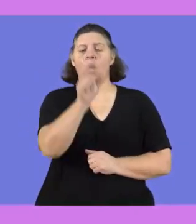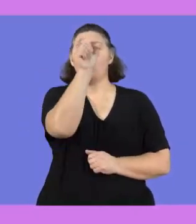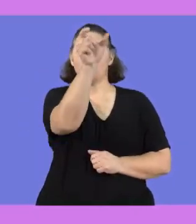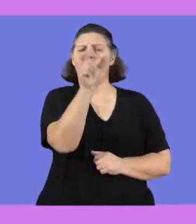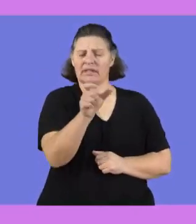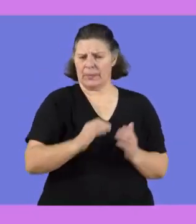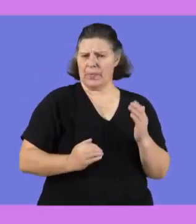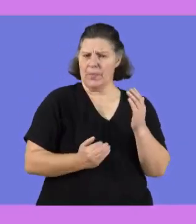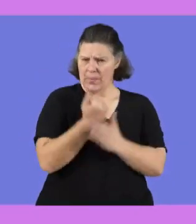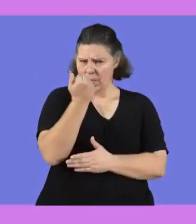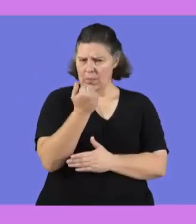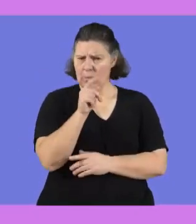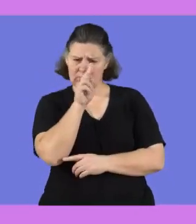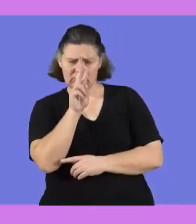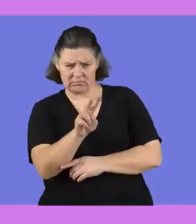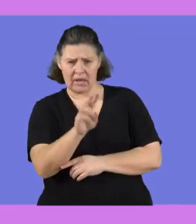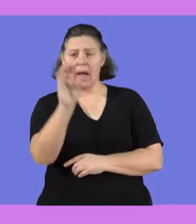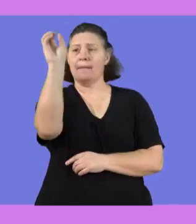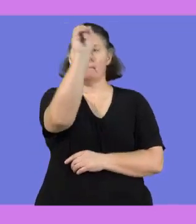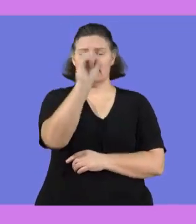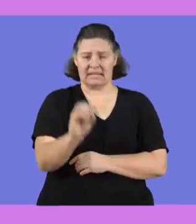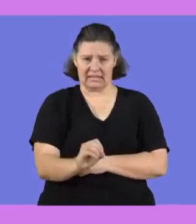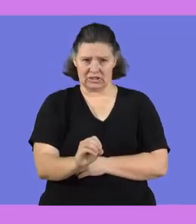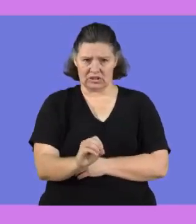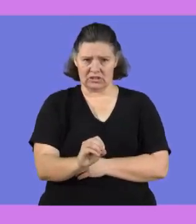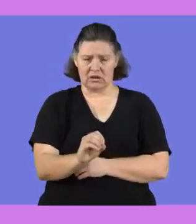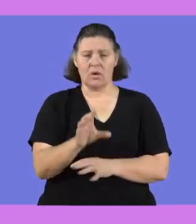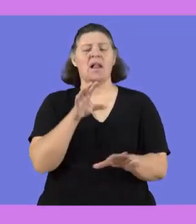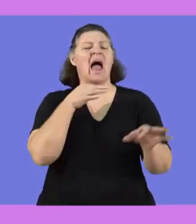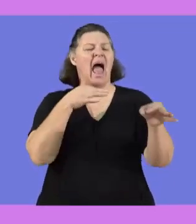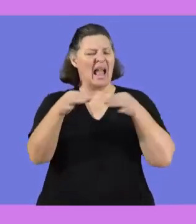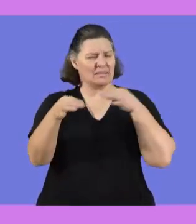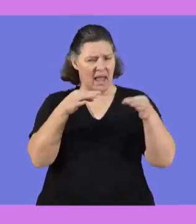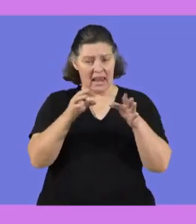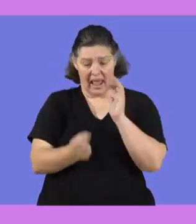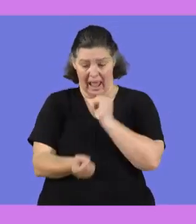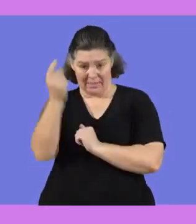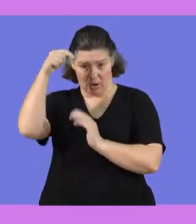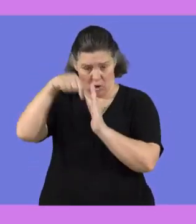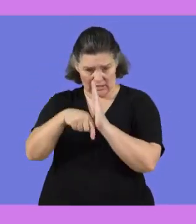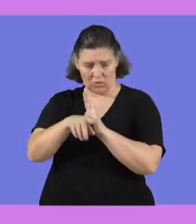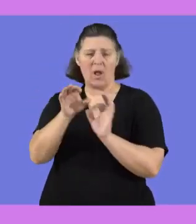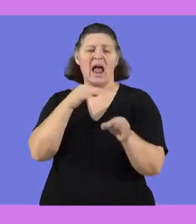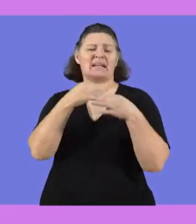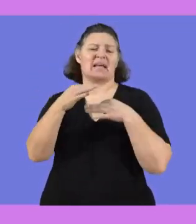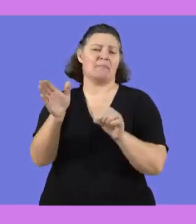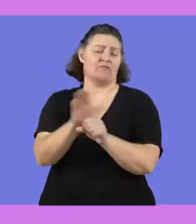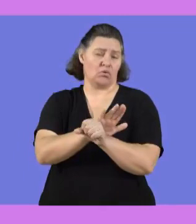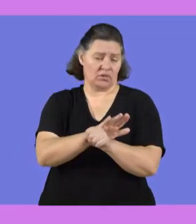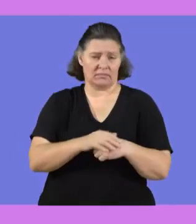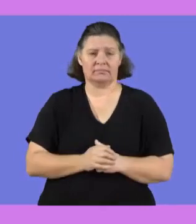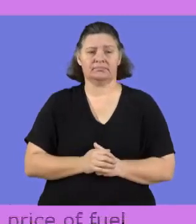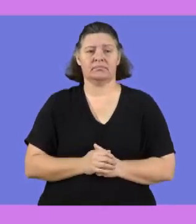words that we are going to interact with. The percentage, I will explain this as I come to the context, as I'm using it